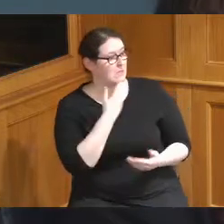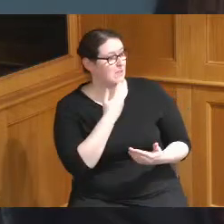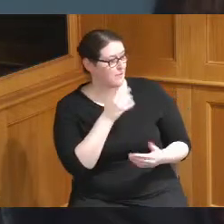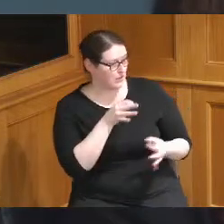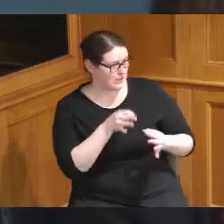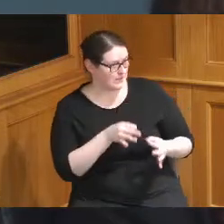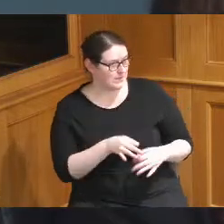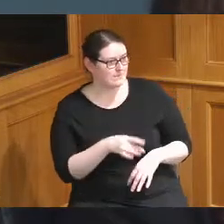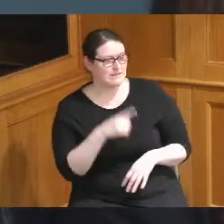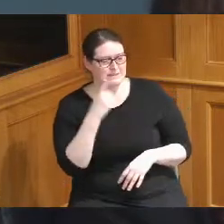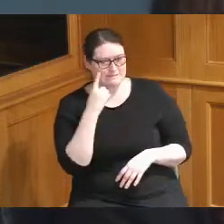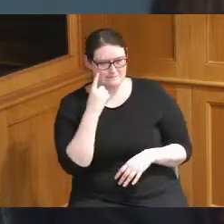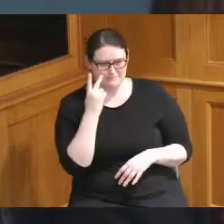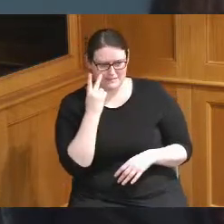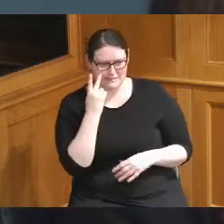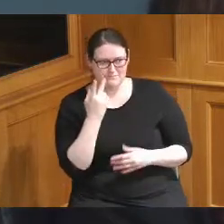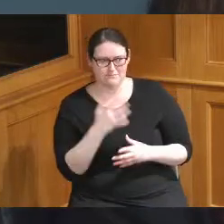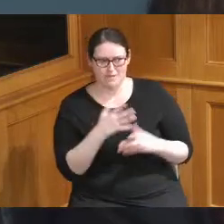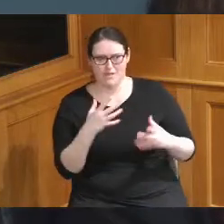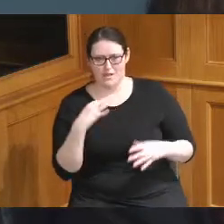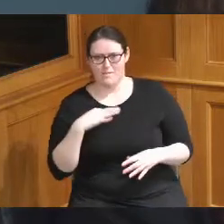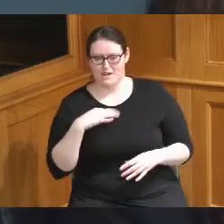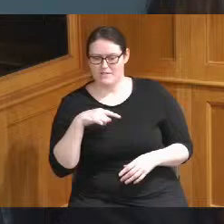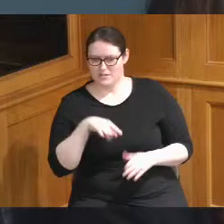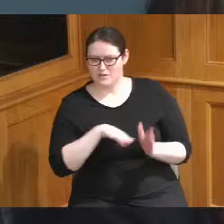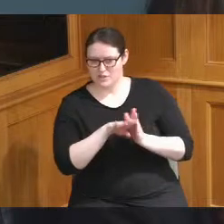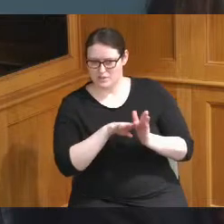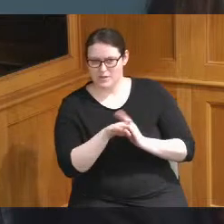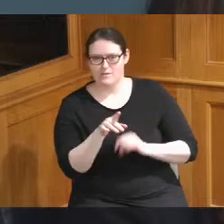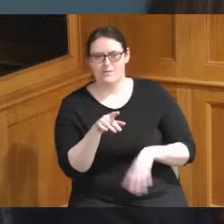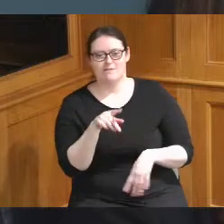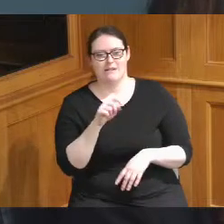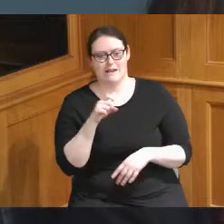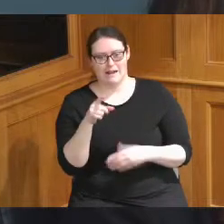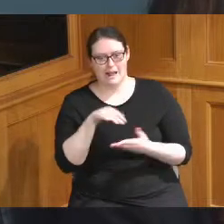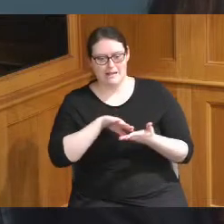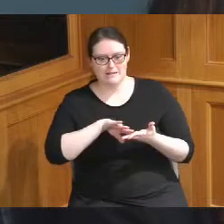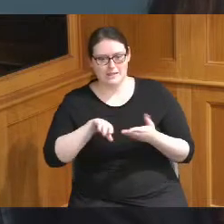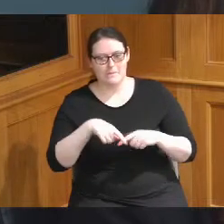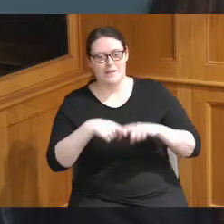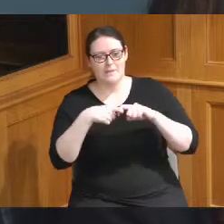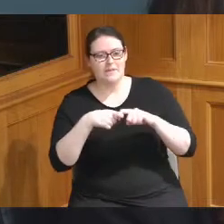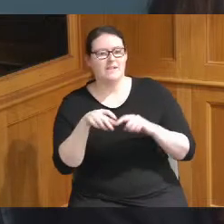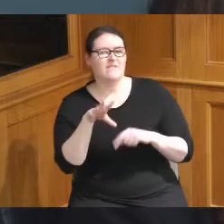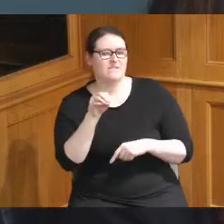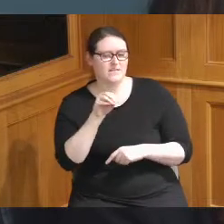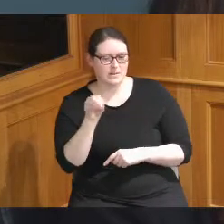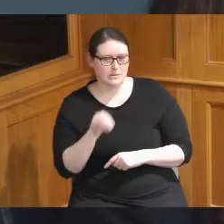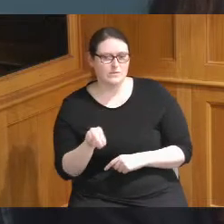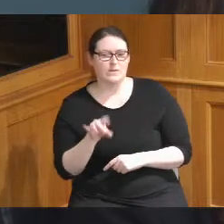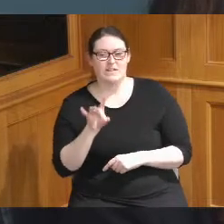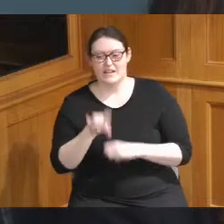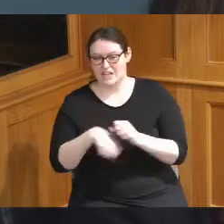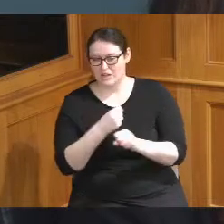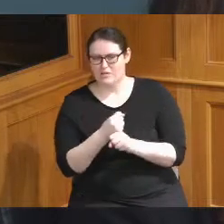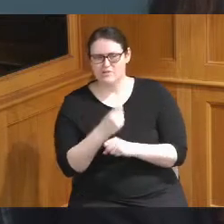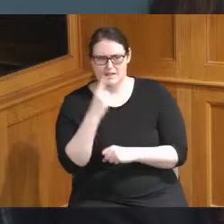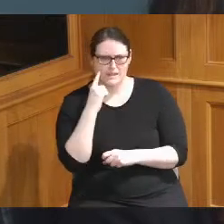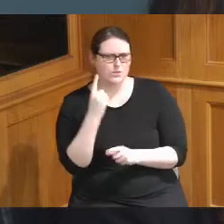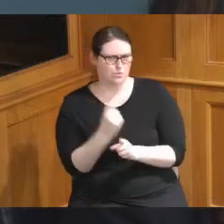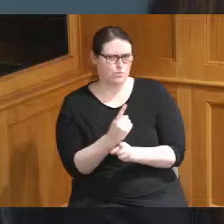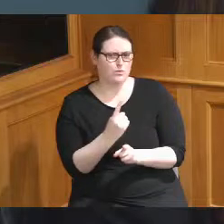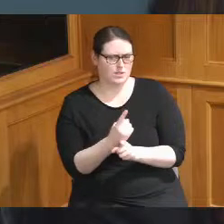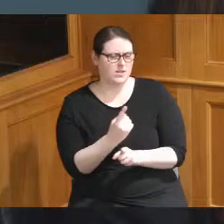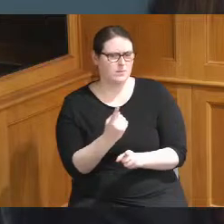lot of pluses to this development. The tax abatement of 50% for 8 years, I think, is very reasonable.